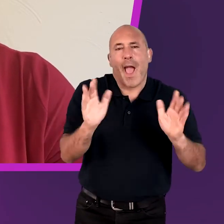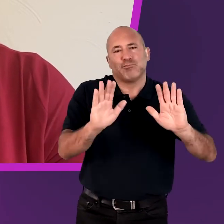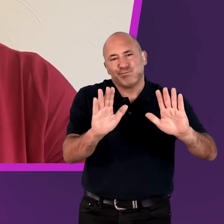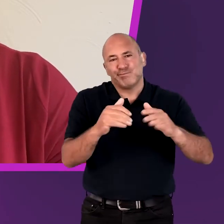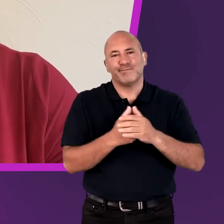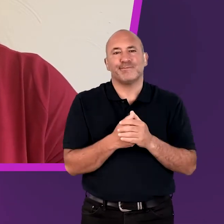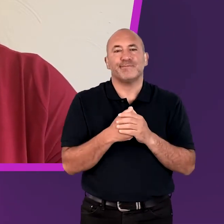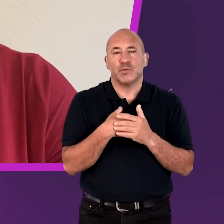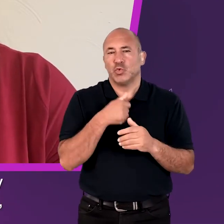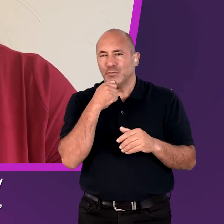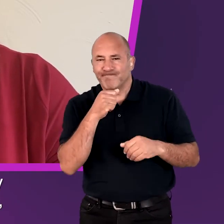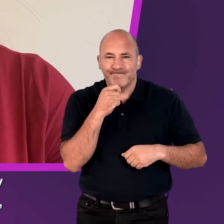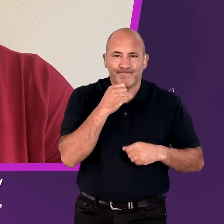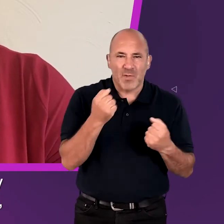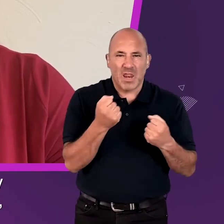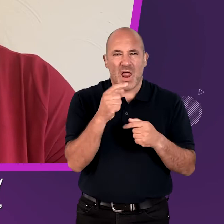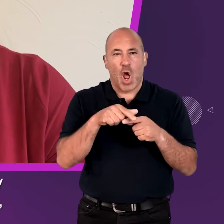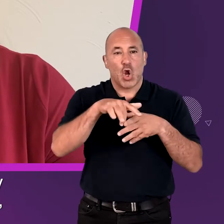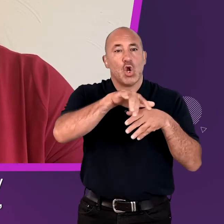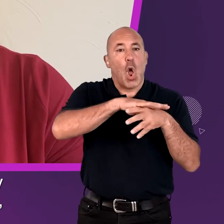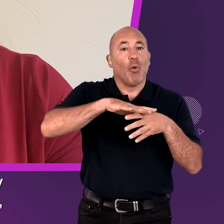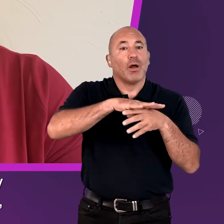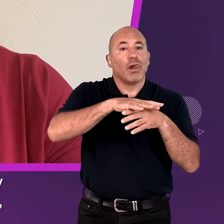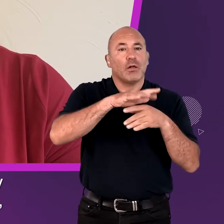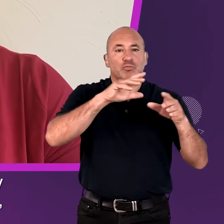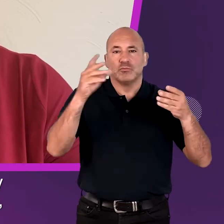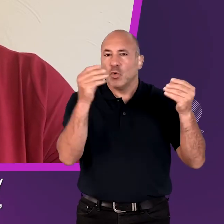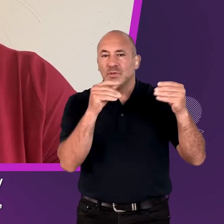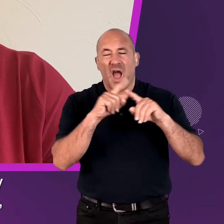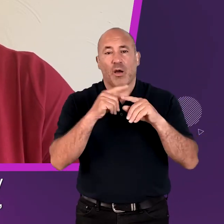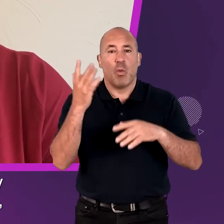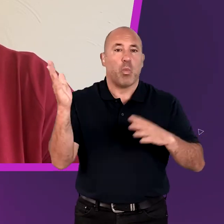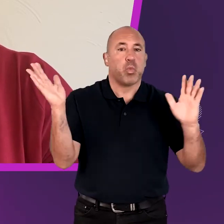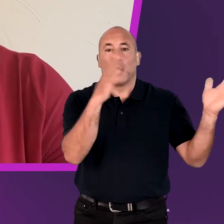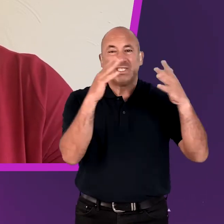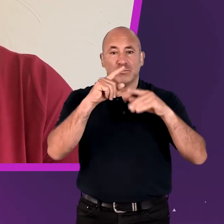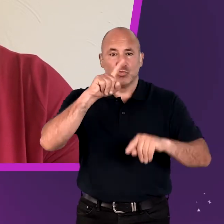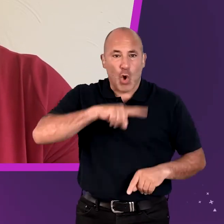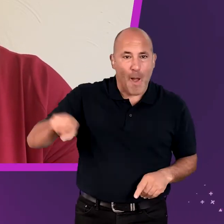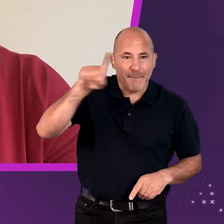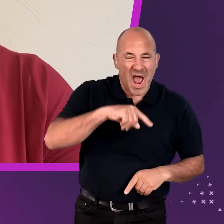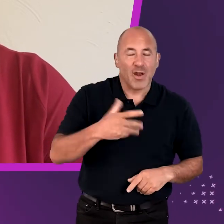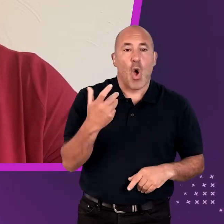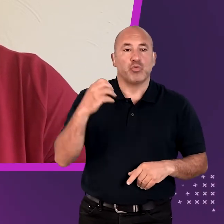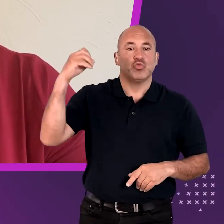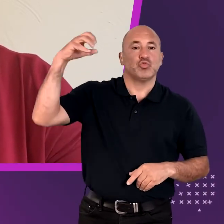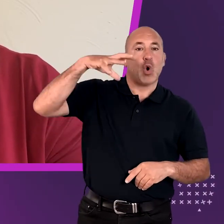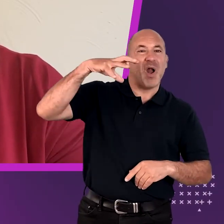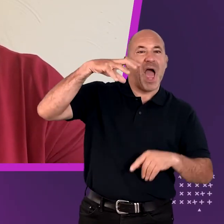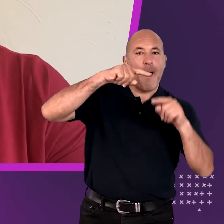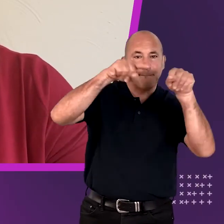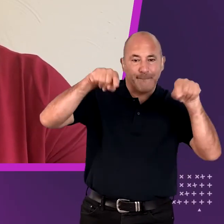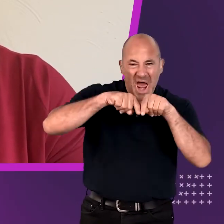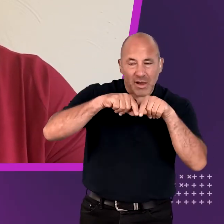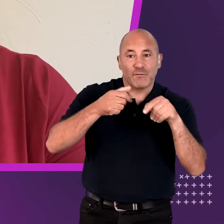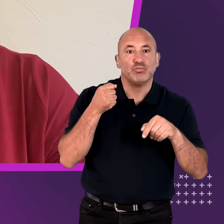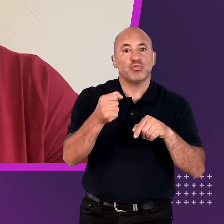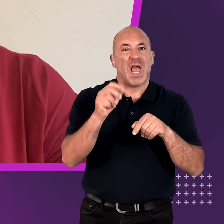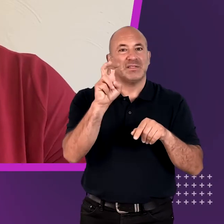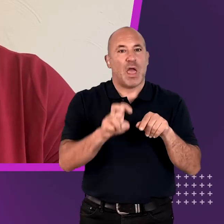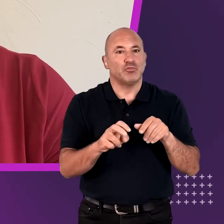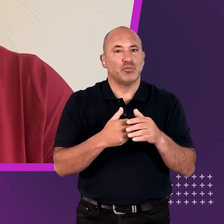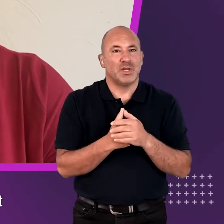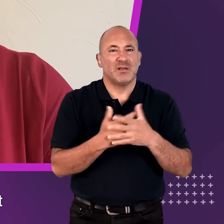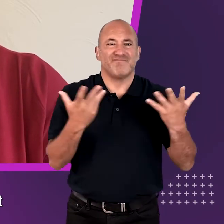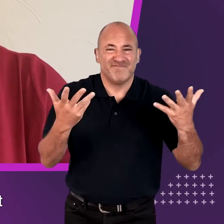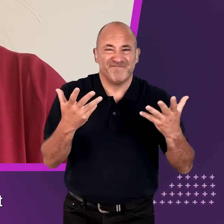nuclear altogether. We are working to use energy from local renewable sources such as wind turbines and solar panels to power the